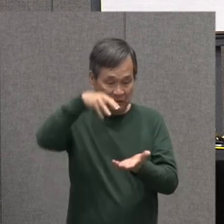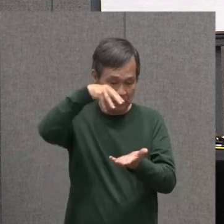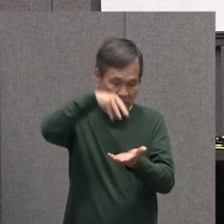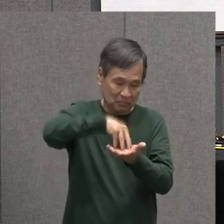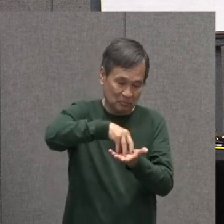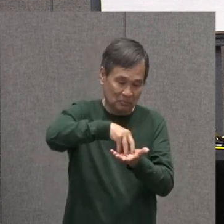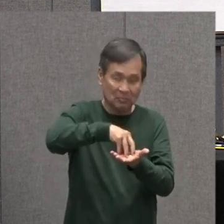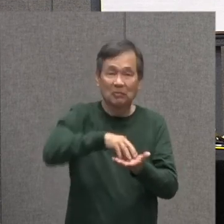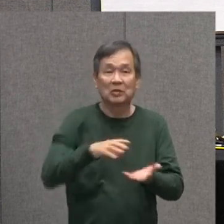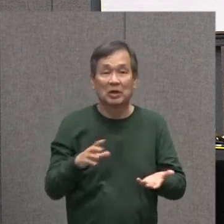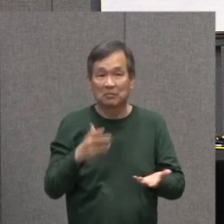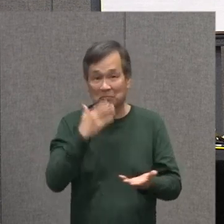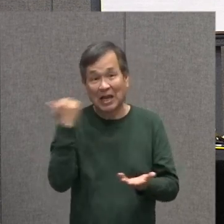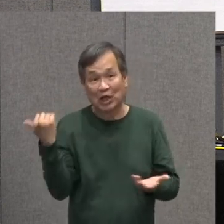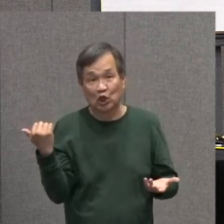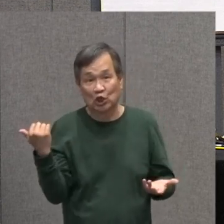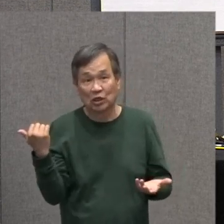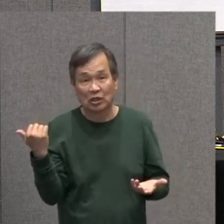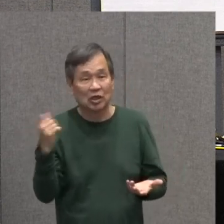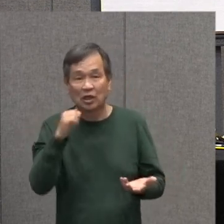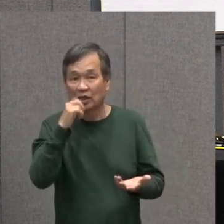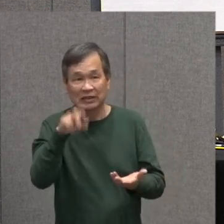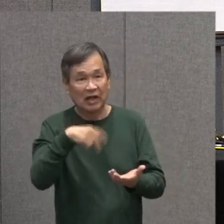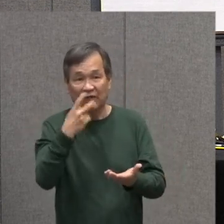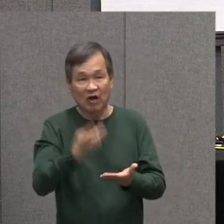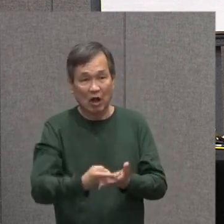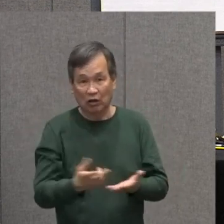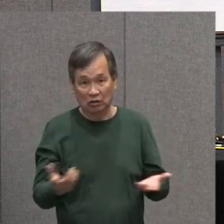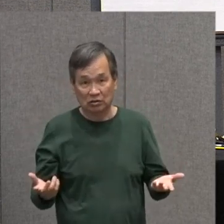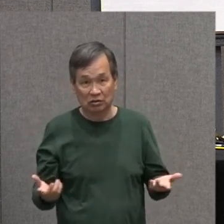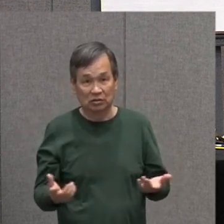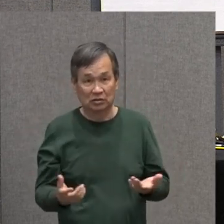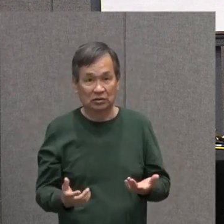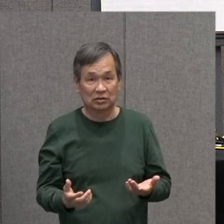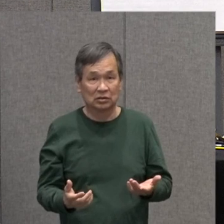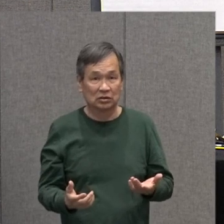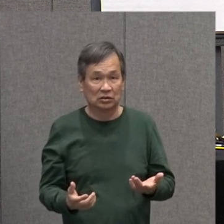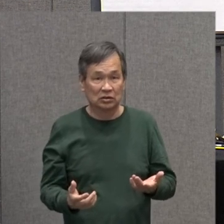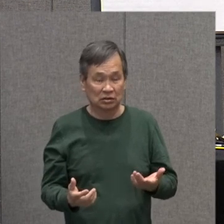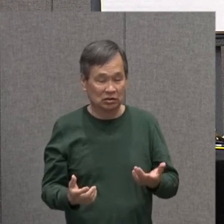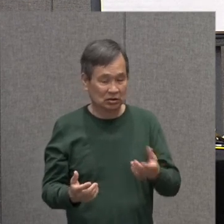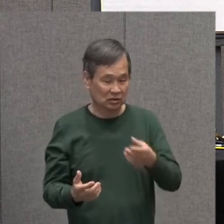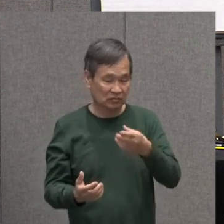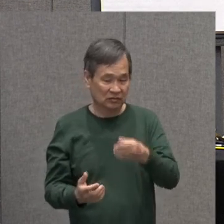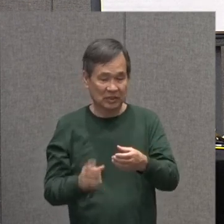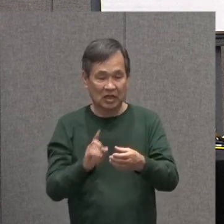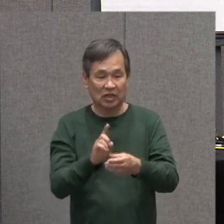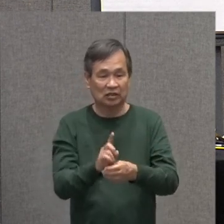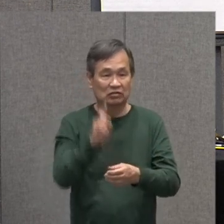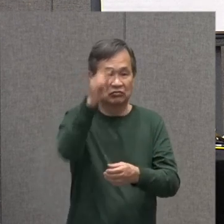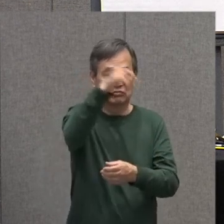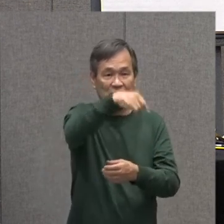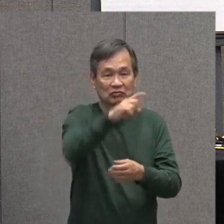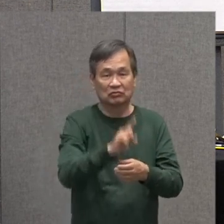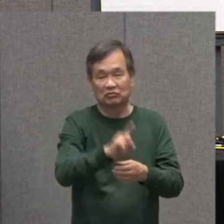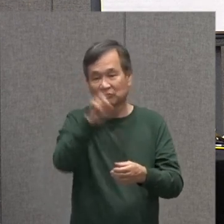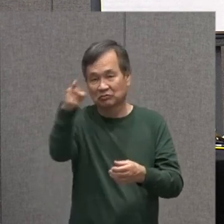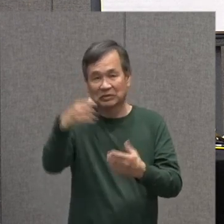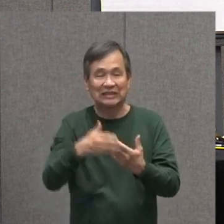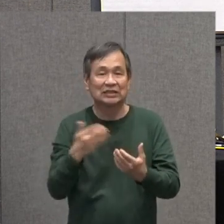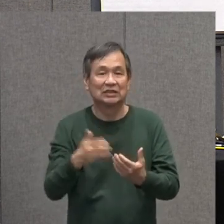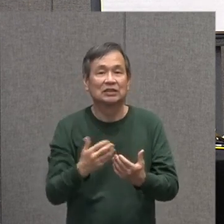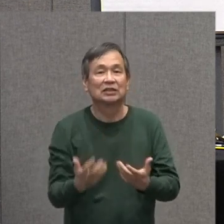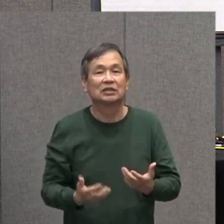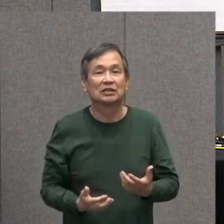is? Ooh. It would not fall off. That's I could put things coming out of the tube. Much easier to lay down